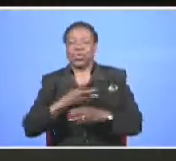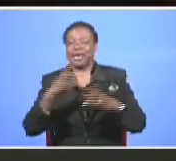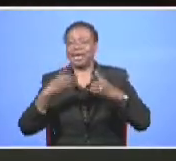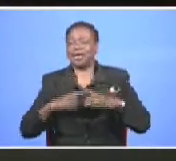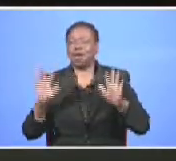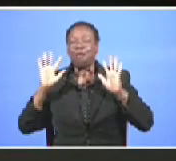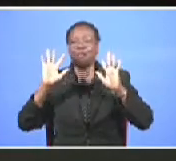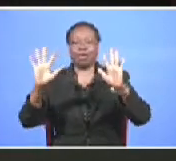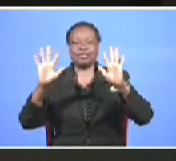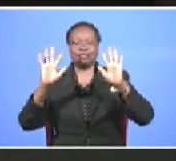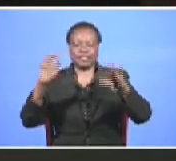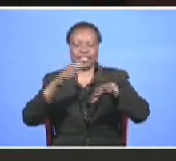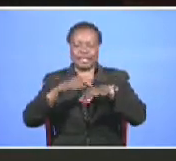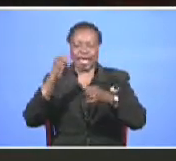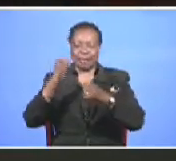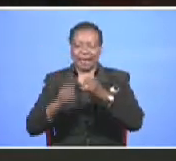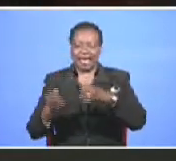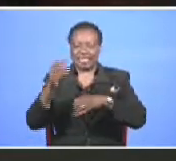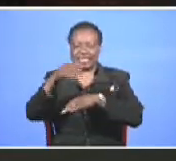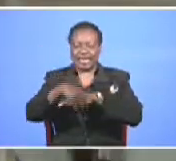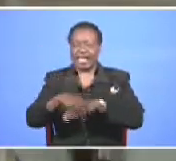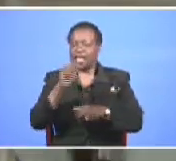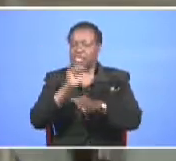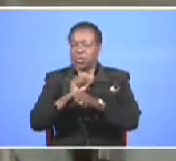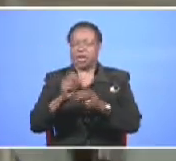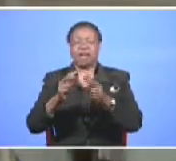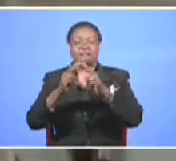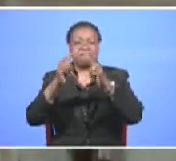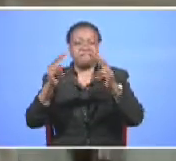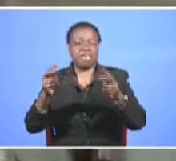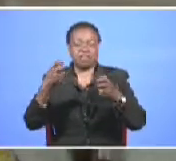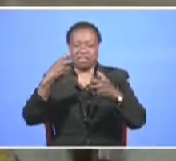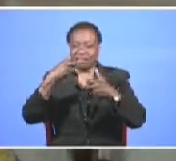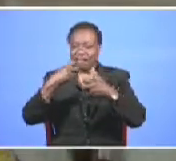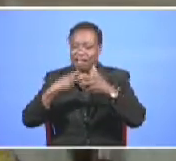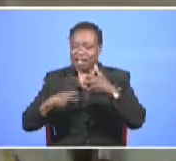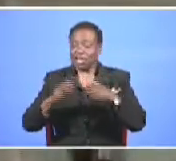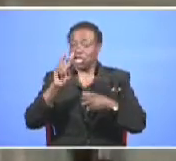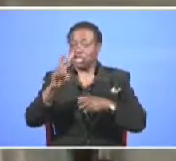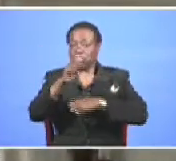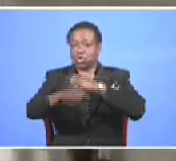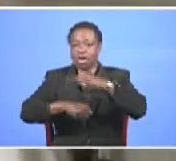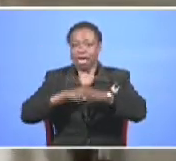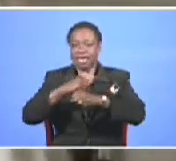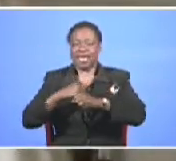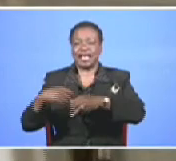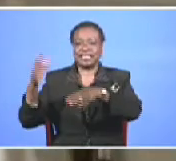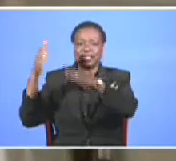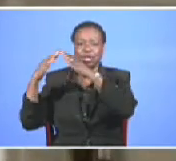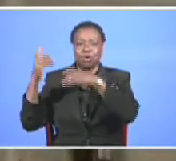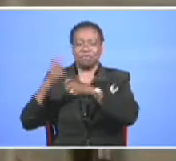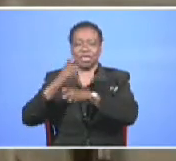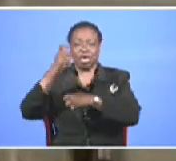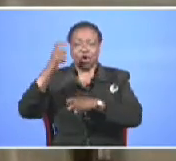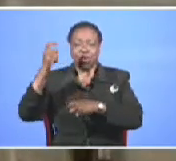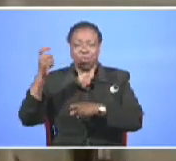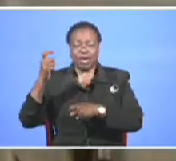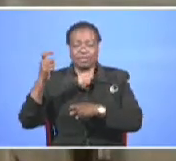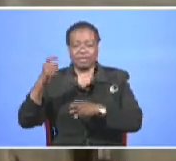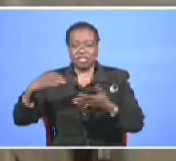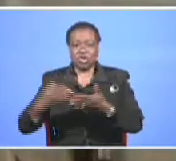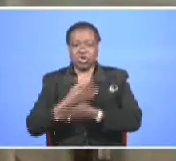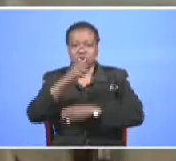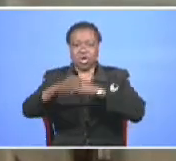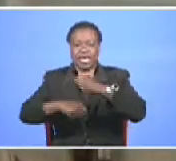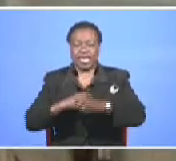deserve it. They worked very hard. You'd recall about 2 years ago we won the New Year's Day Parade and those results overturned.